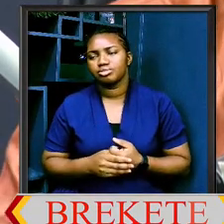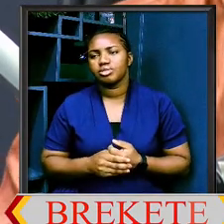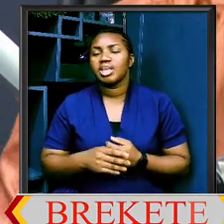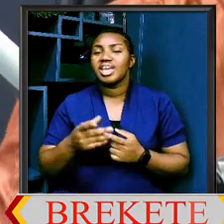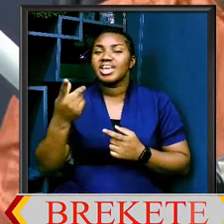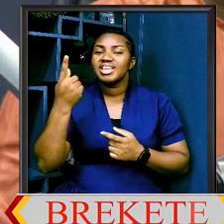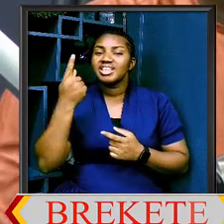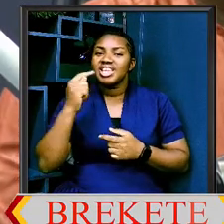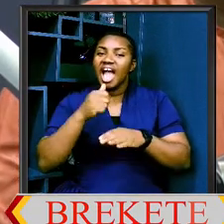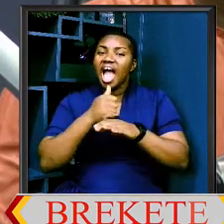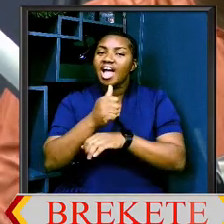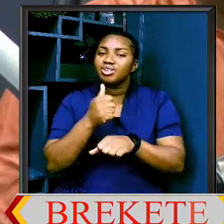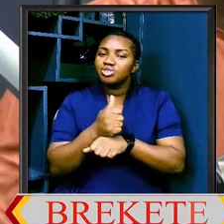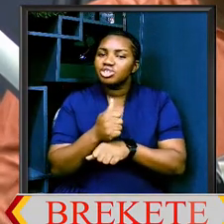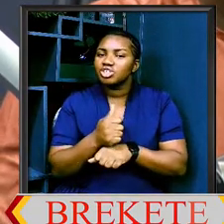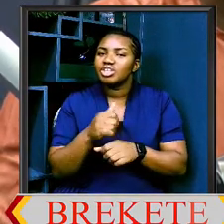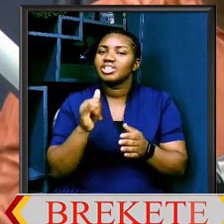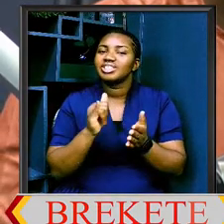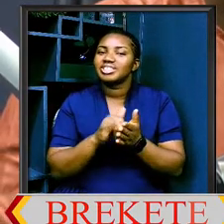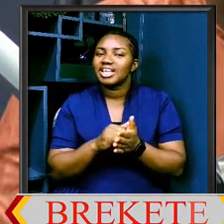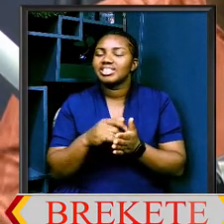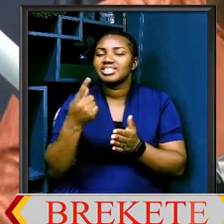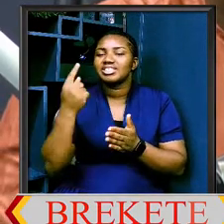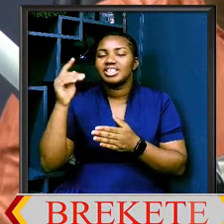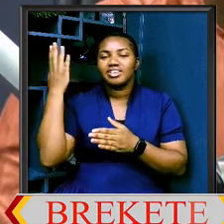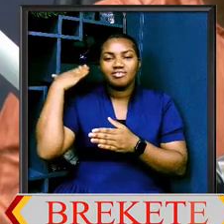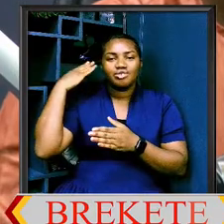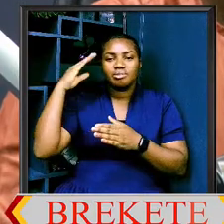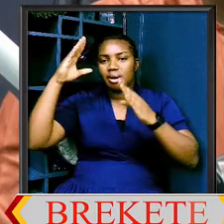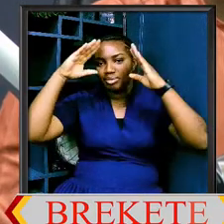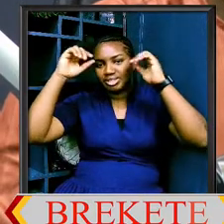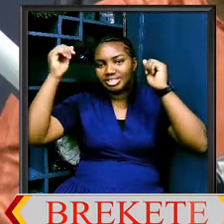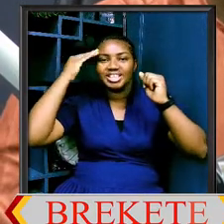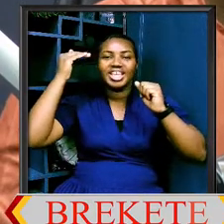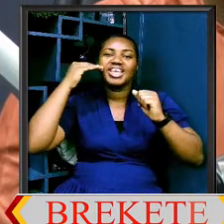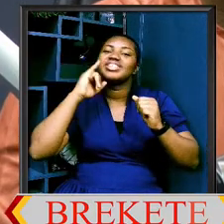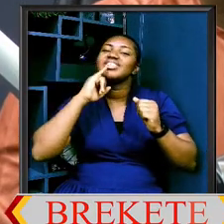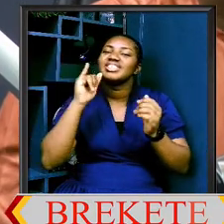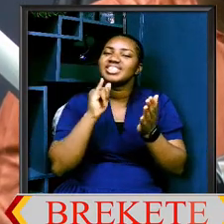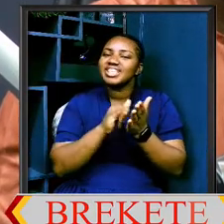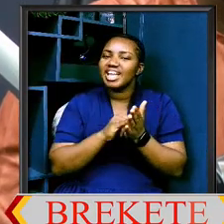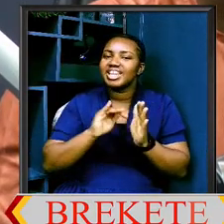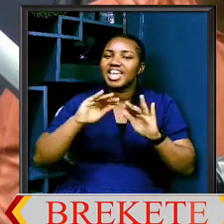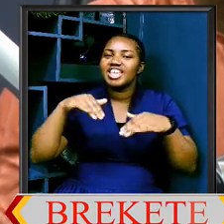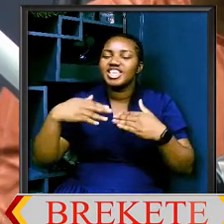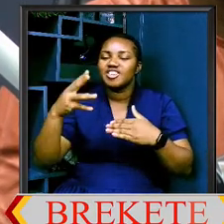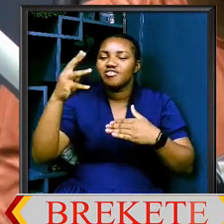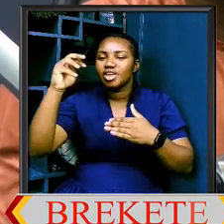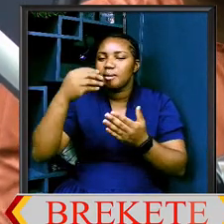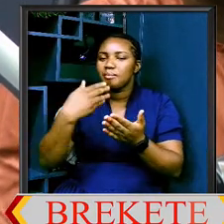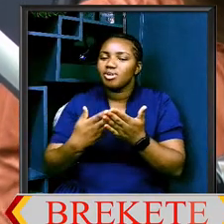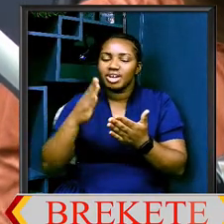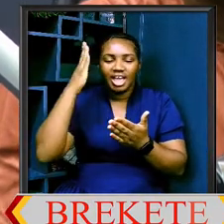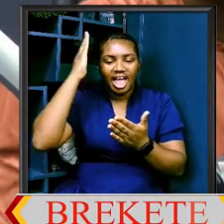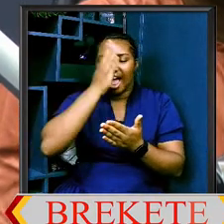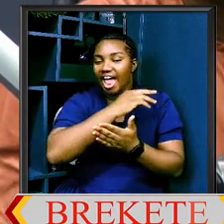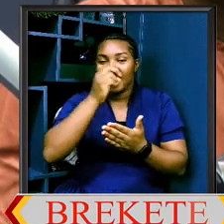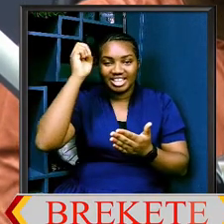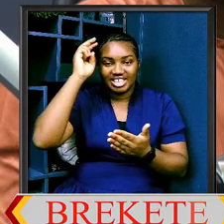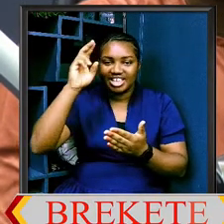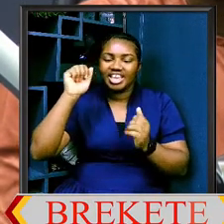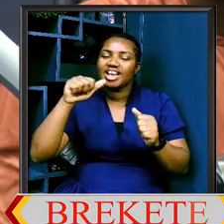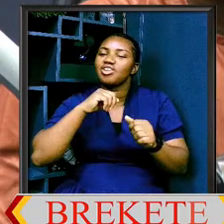The allegation where they for the former president head, we say he get money where they give him. Yes, no account for him. Yes,